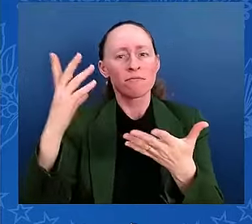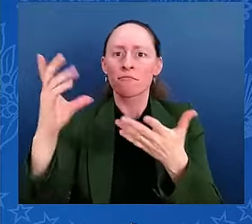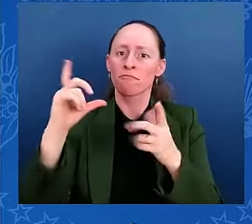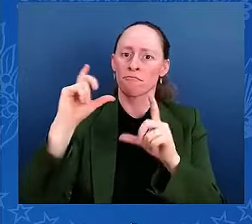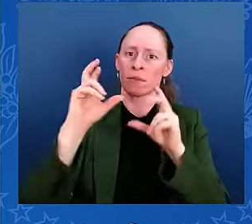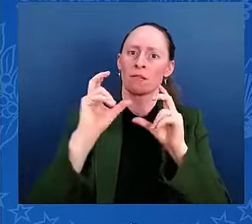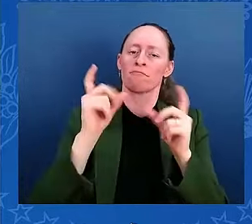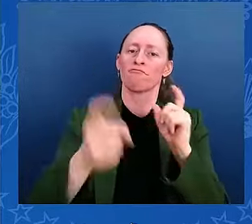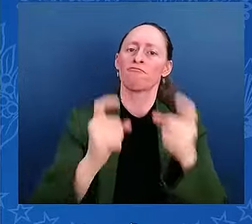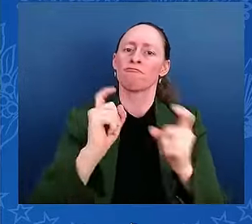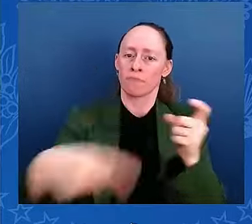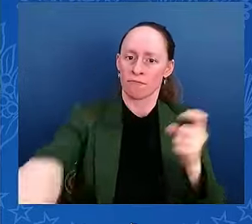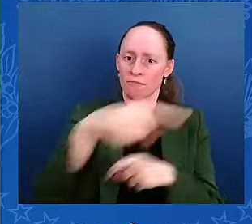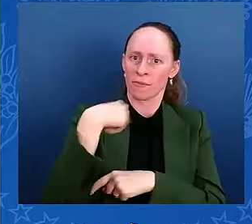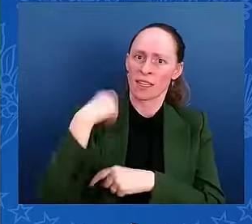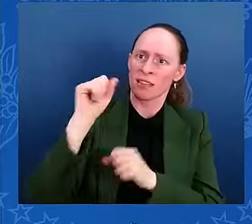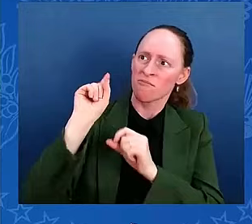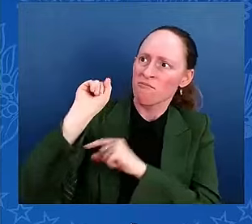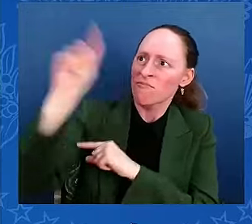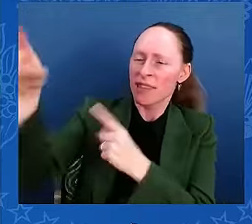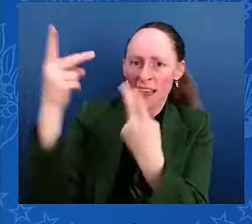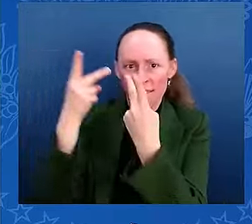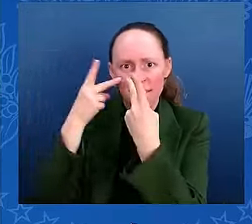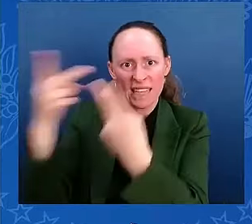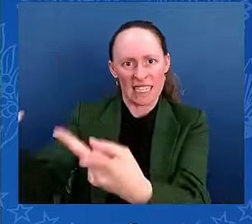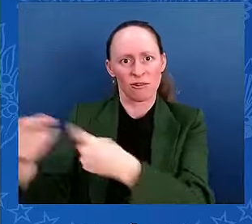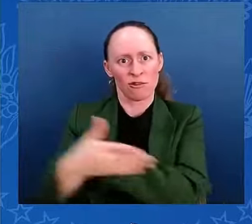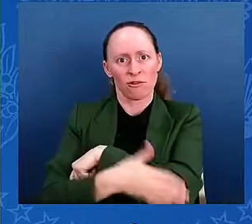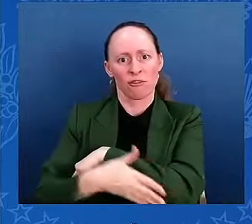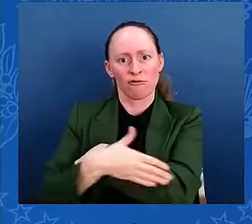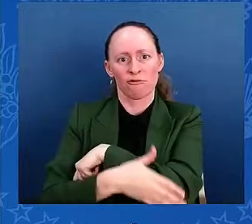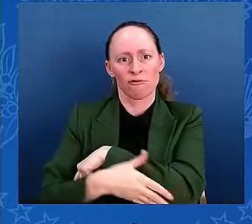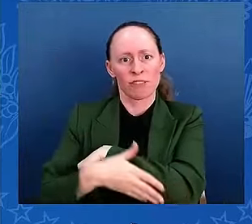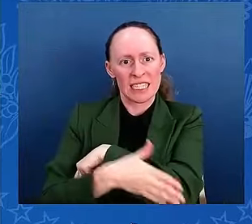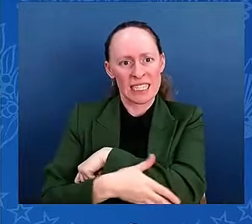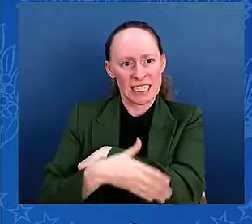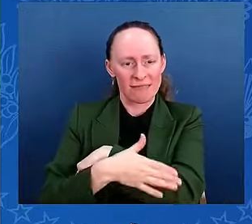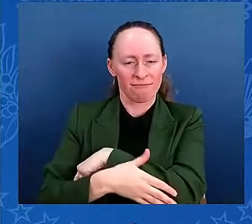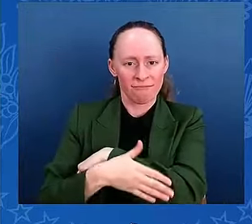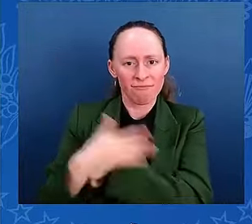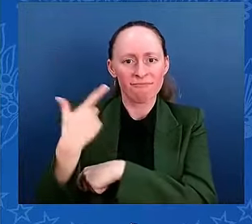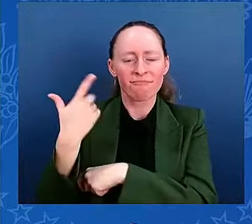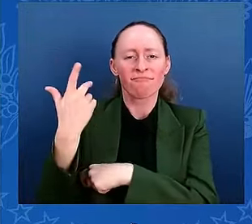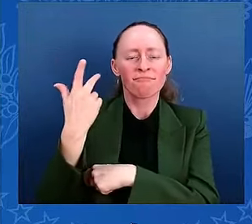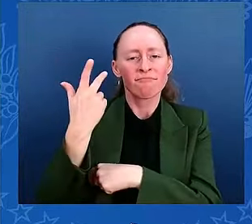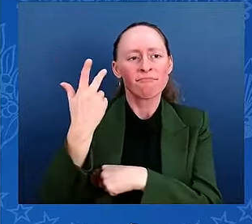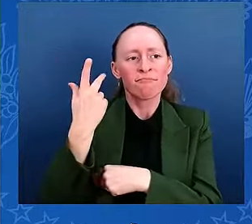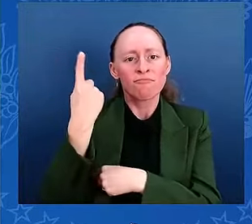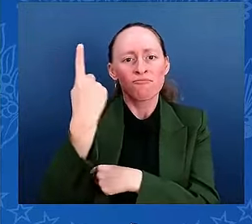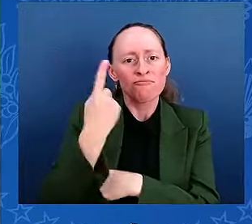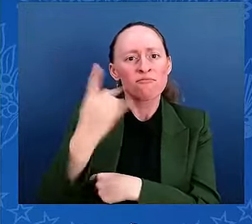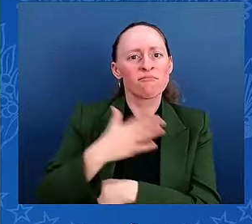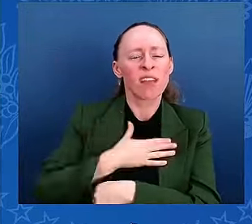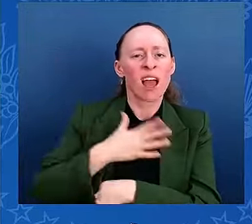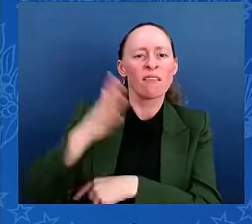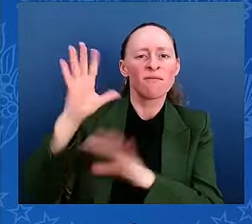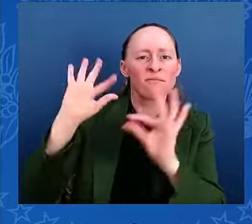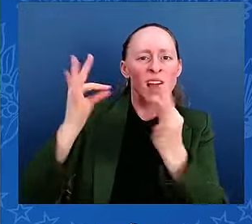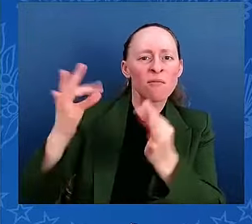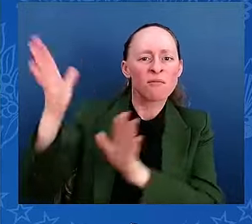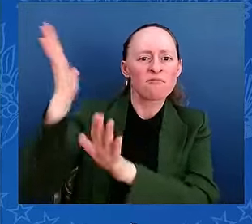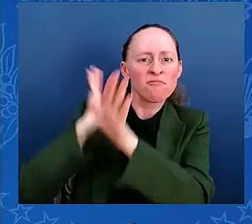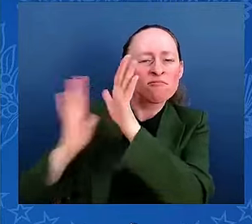that there is indeed so much to cherish in the Italian heritage, the focus on food, family, faith, and